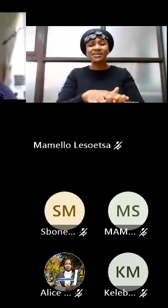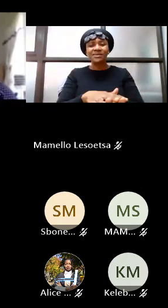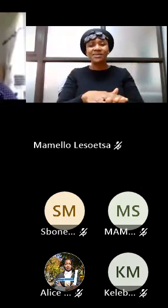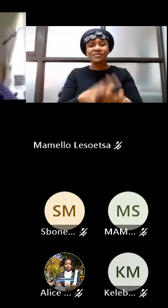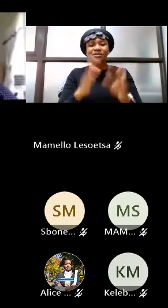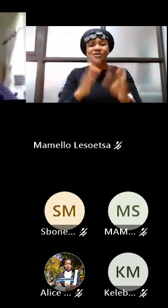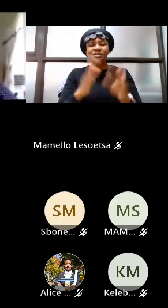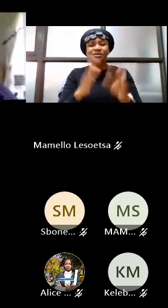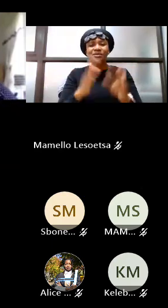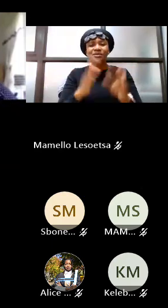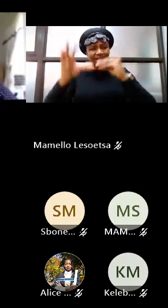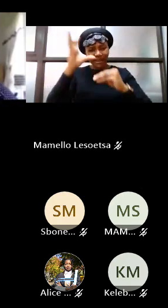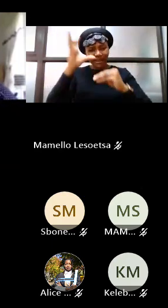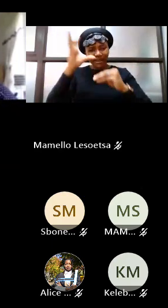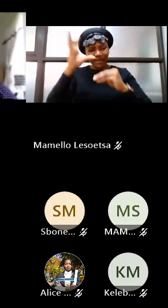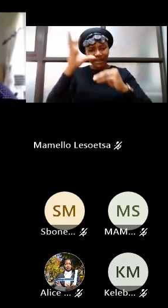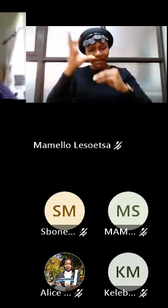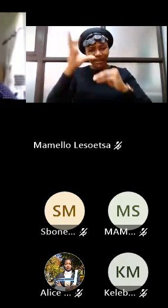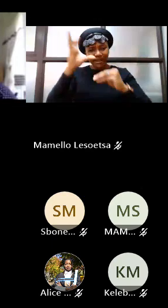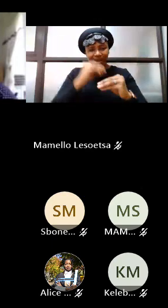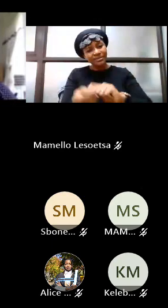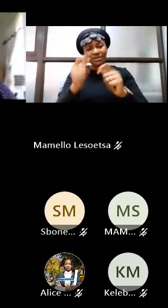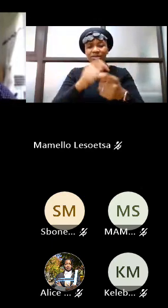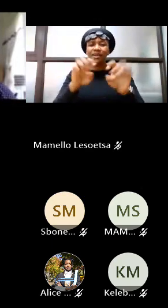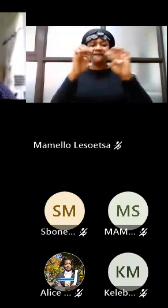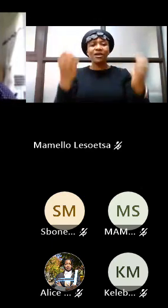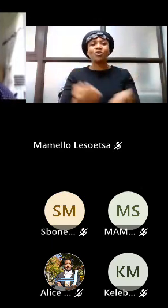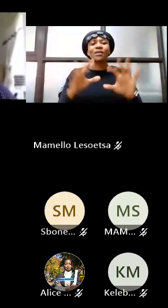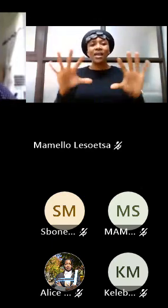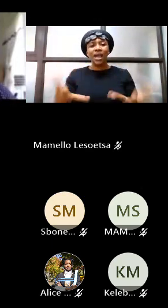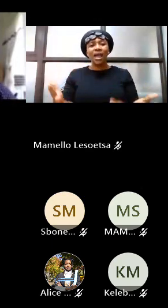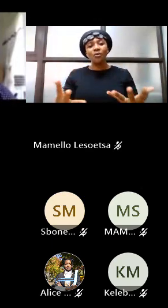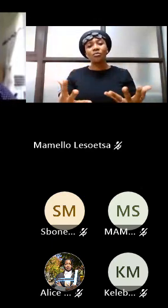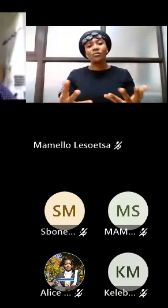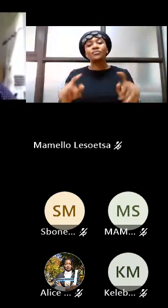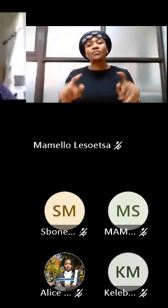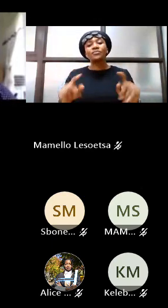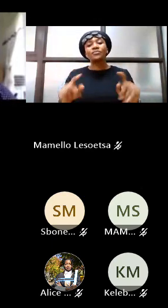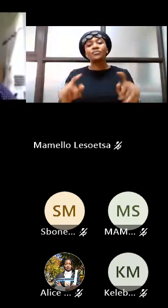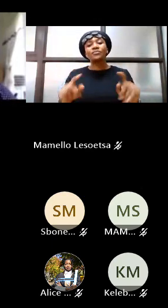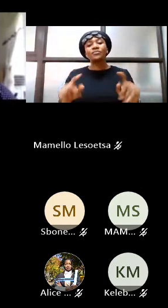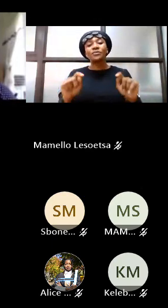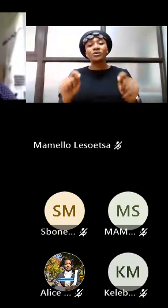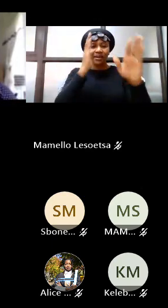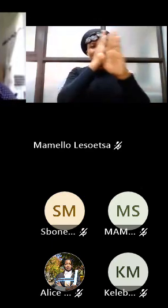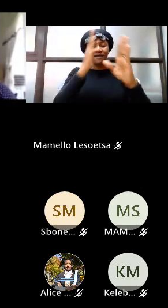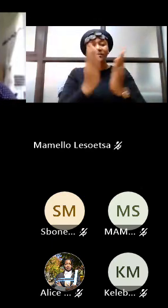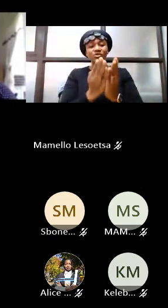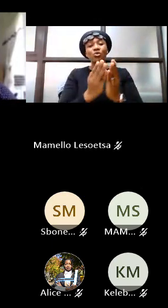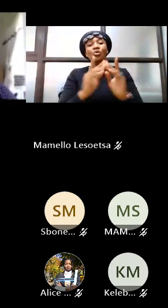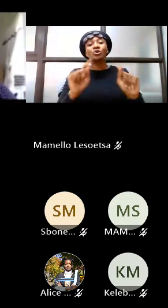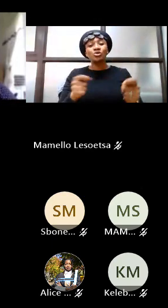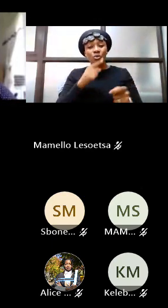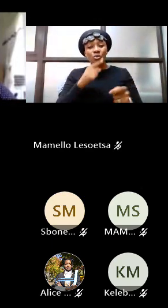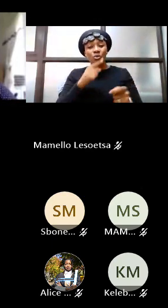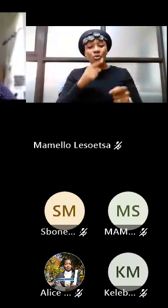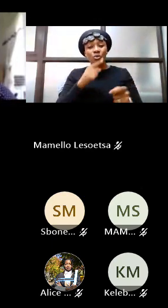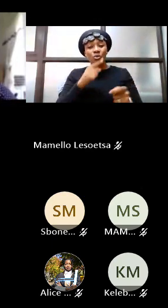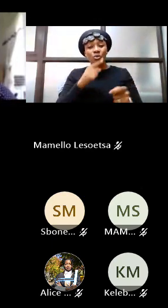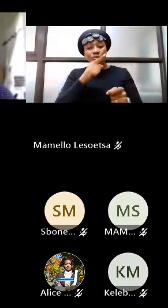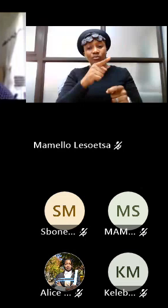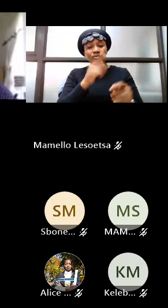about adapting to one's environment. So not only that, but it was a private school. So when it's a private school and an